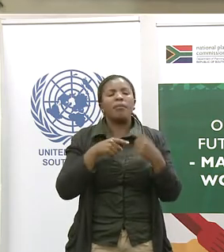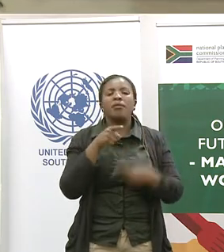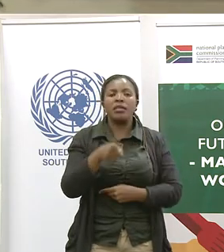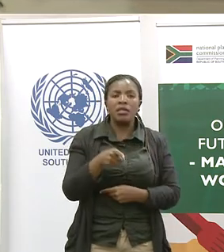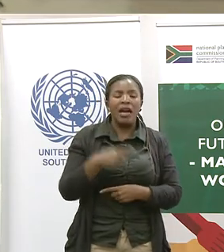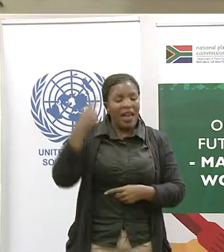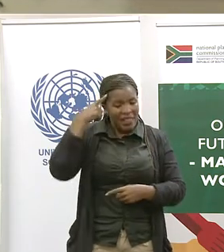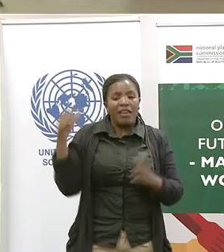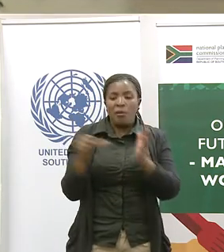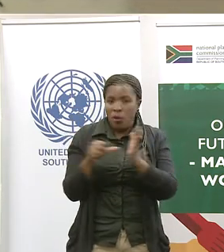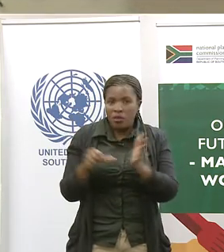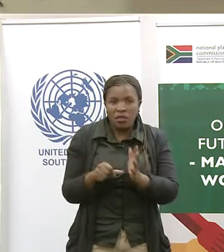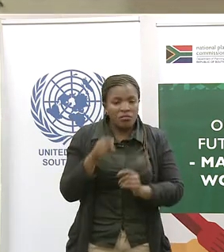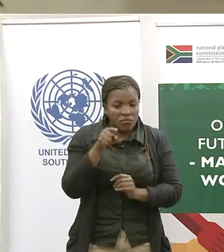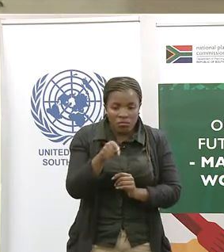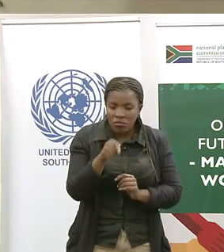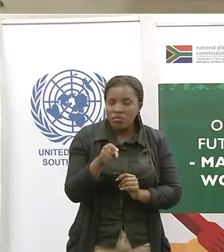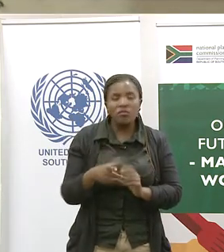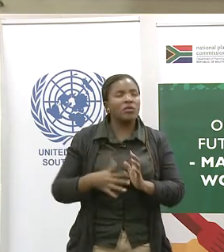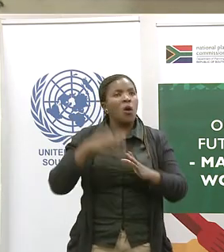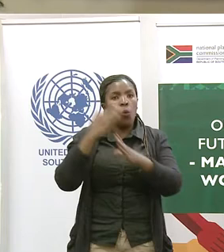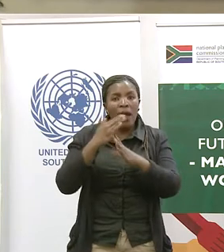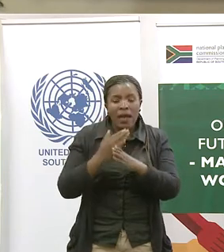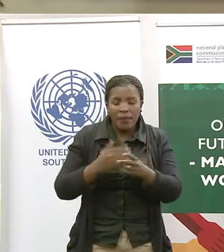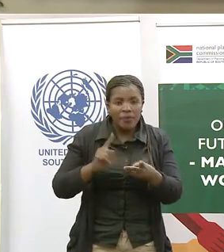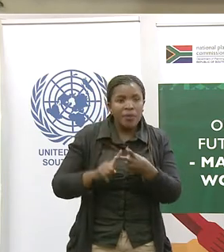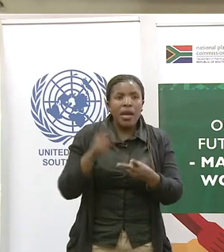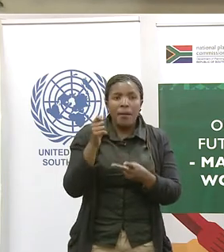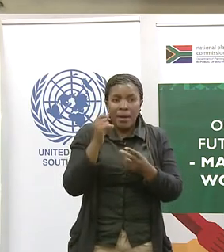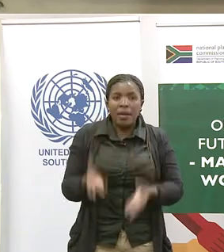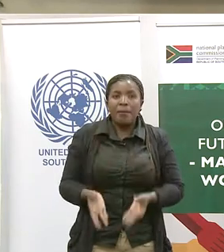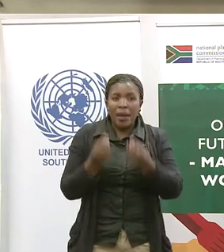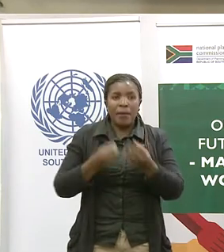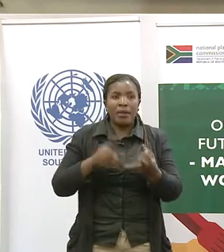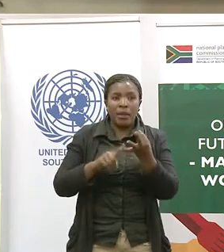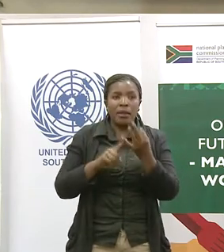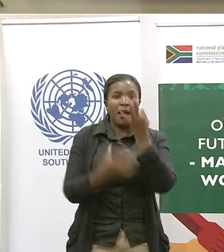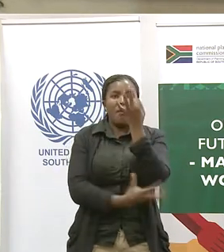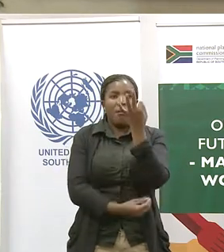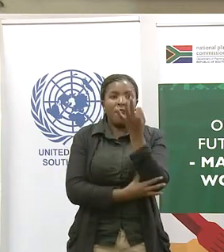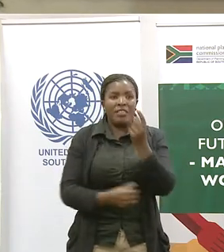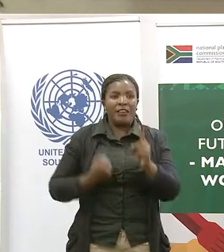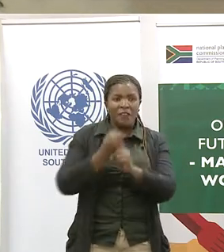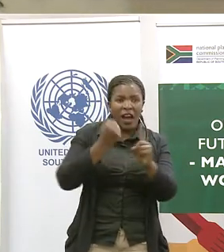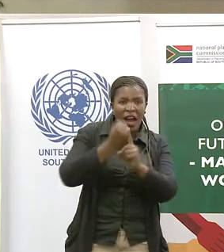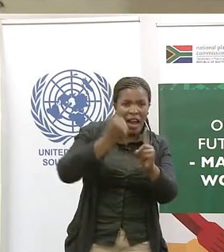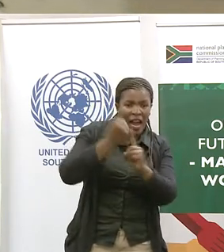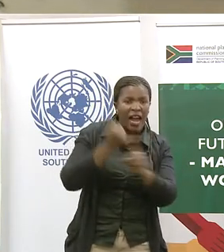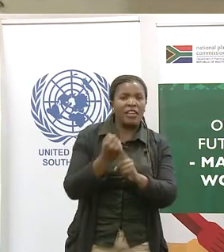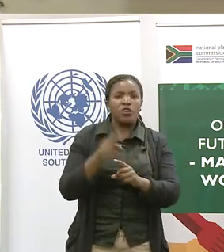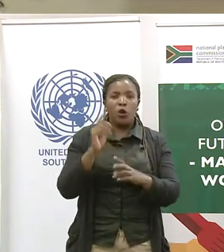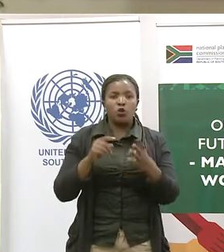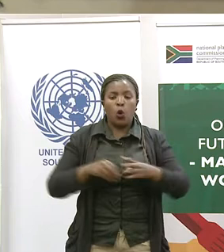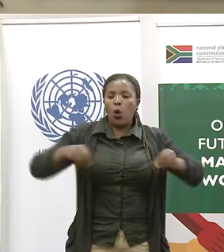the work, we make the money available, we reduce the poverty, and we reduce this horrible corruption in our